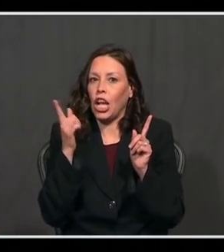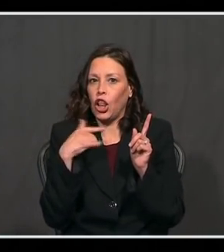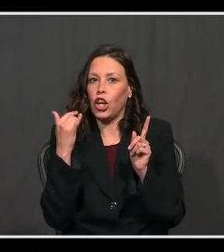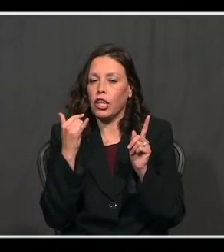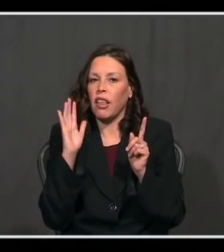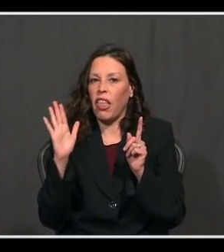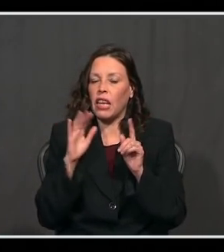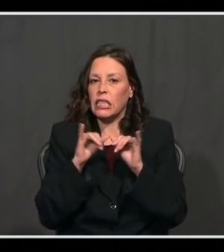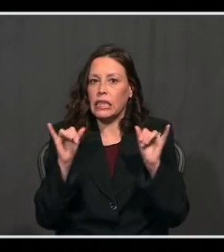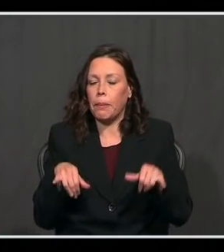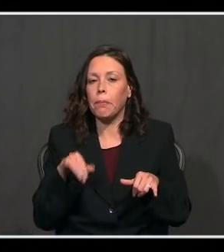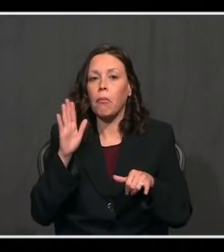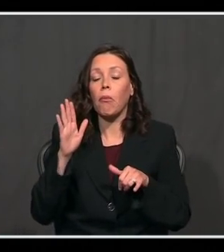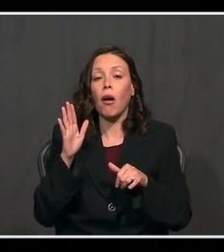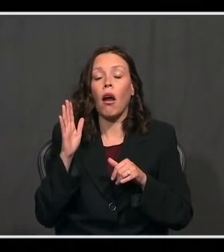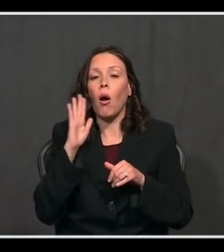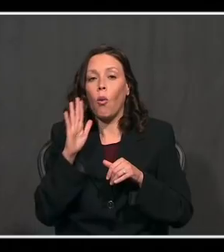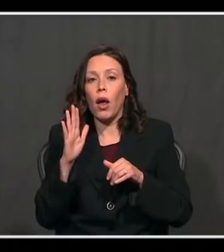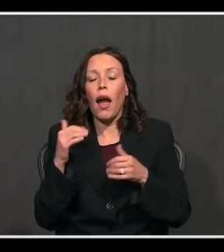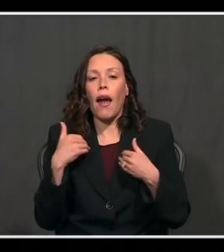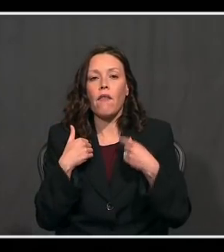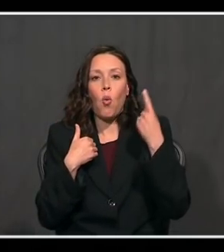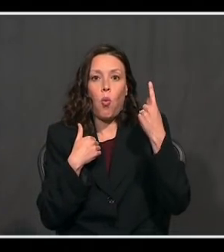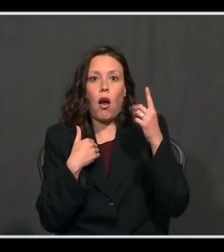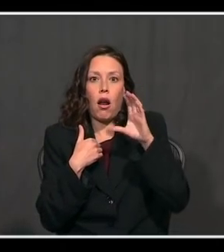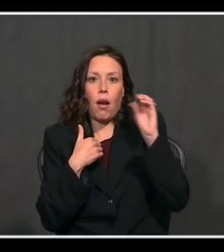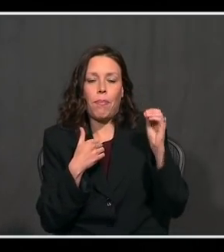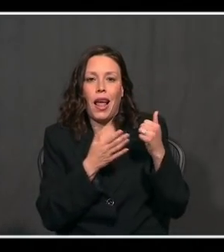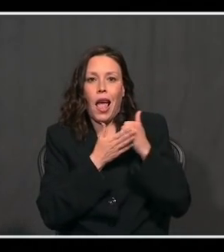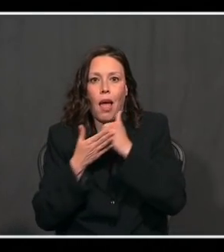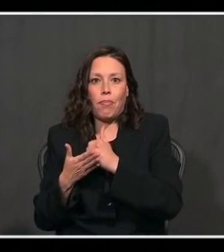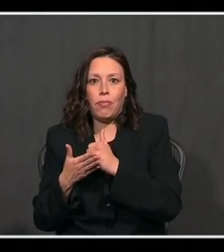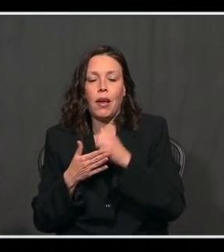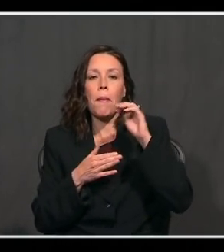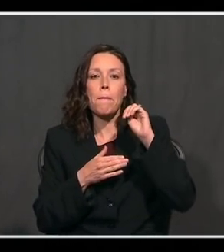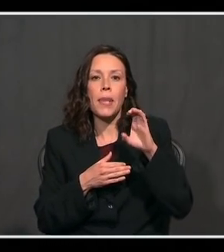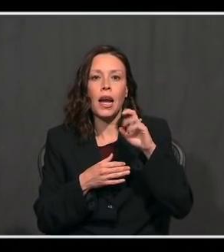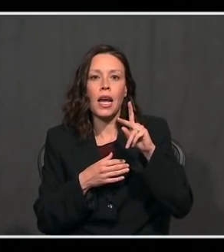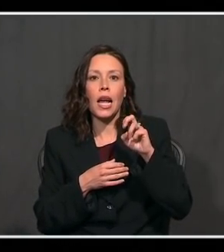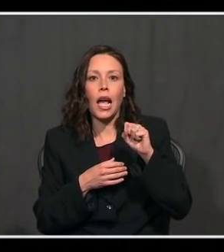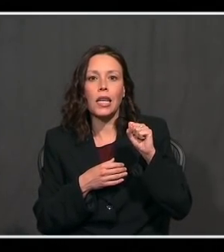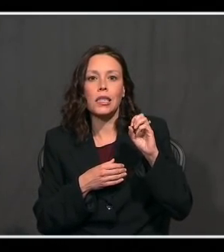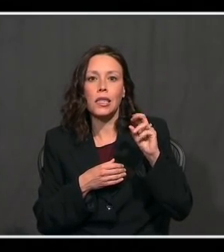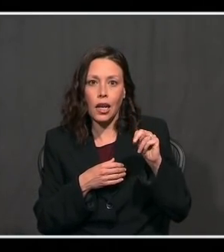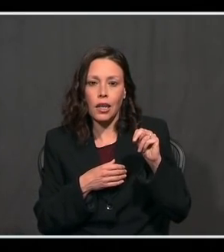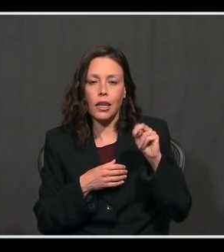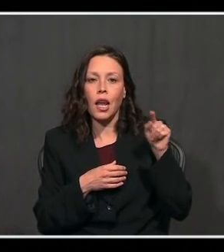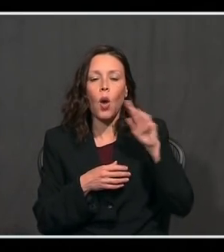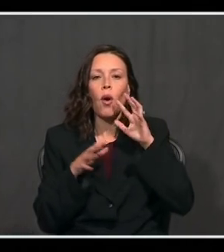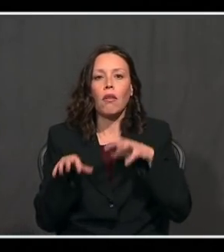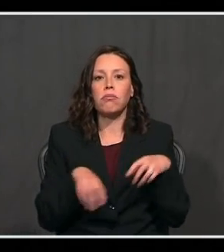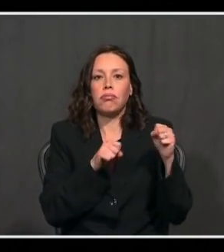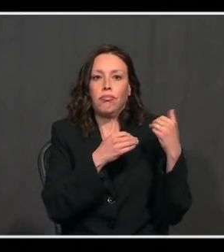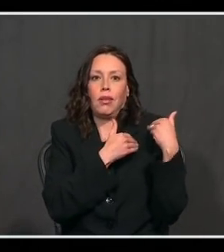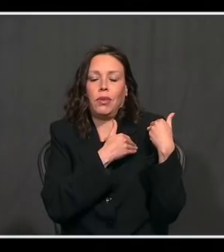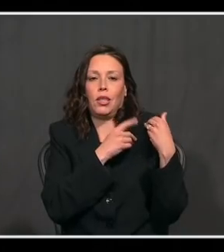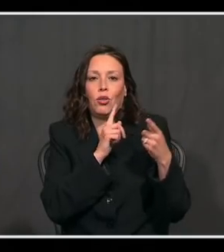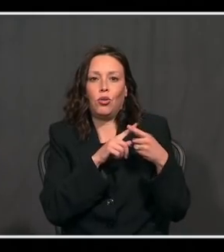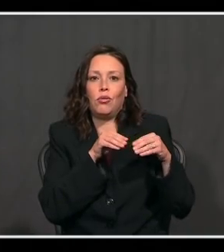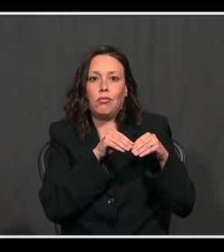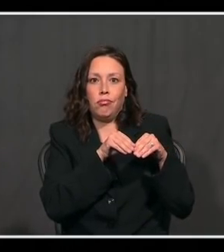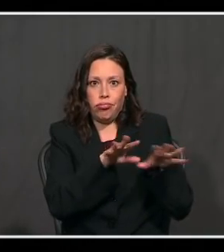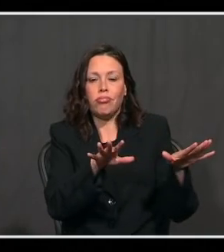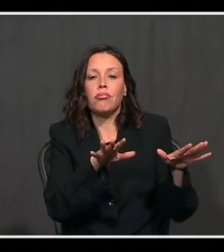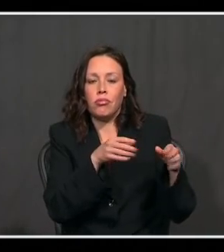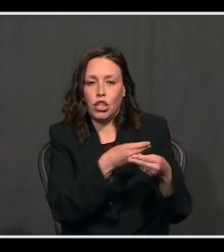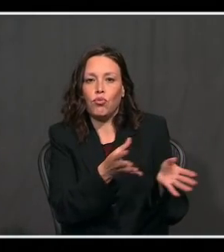Moderna chose to have a distributor come in and help them. McKesson is going to take responsibility for that.